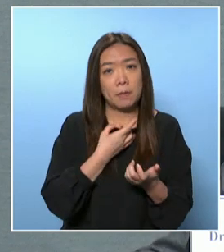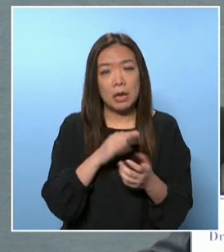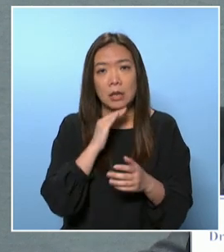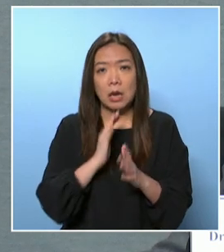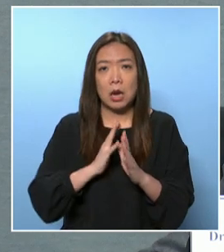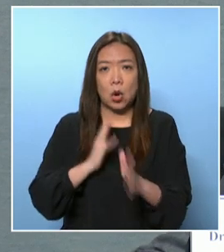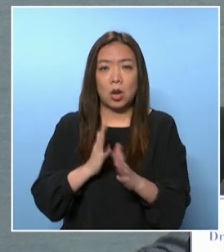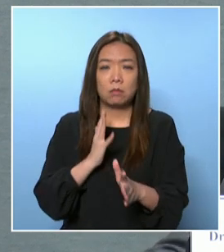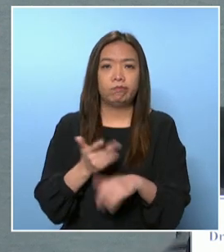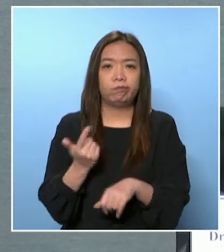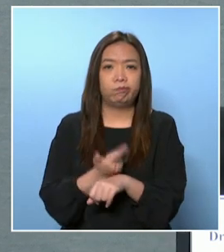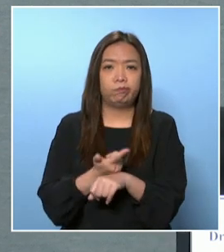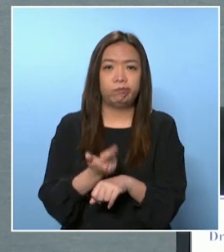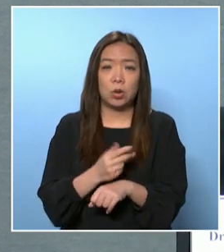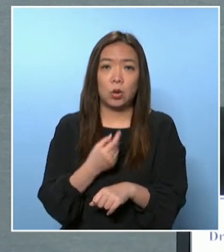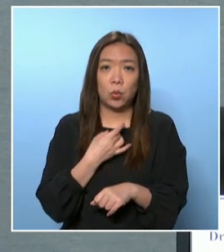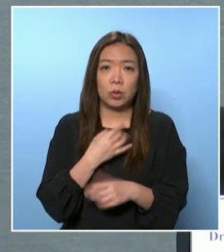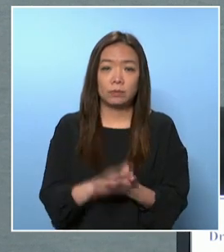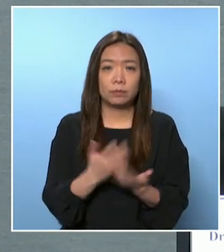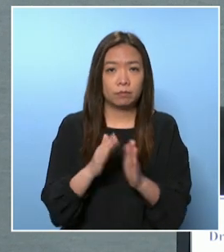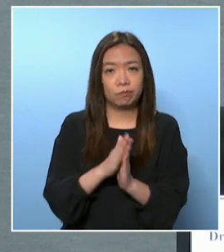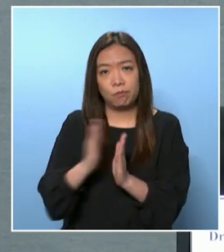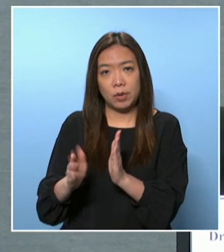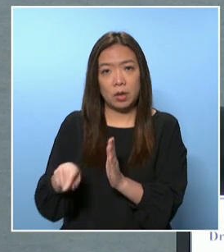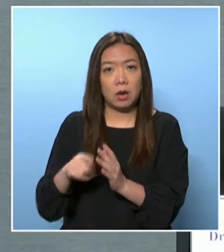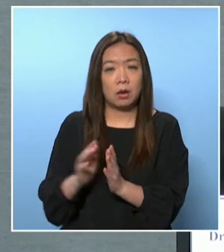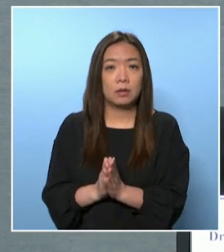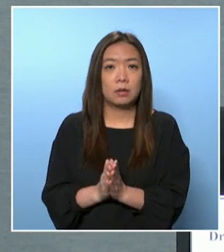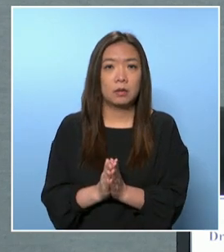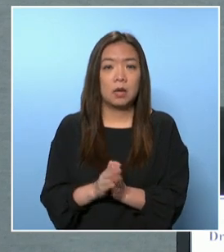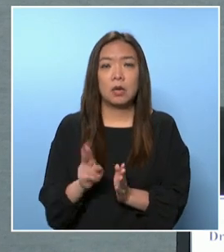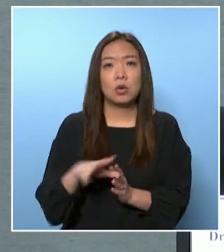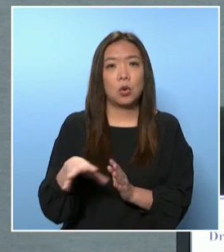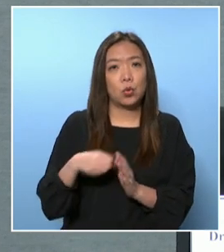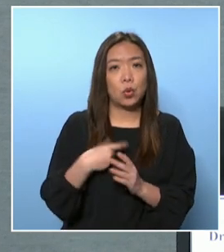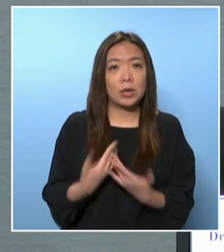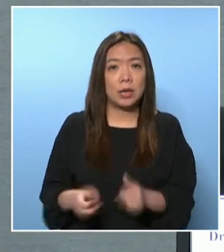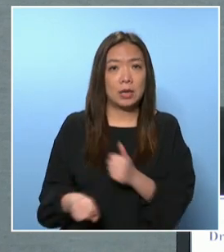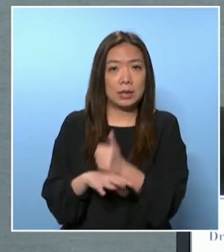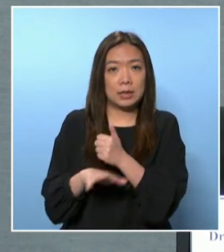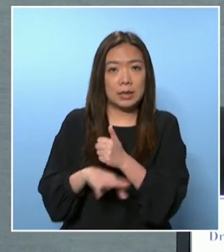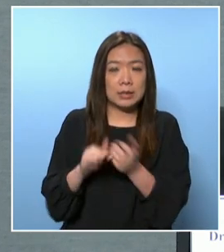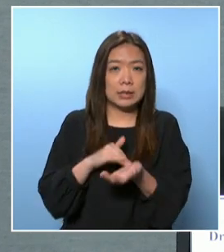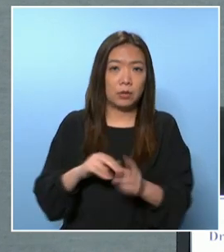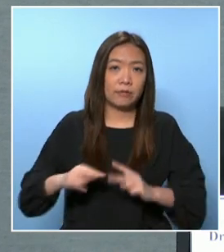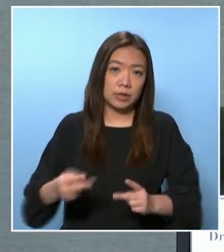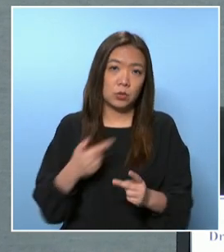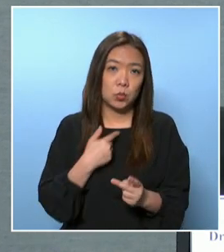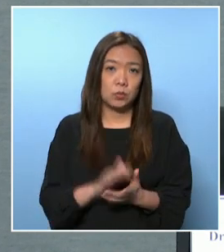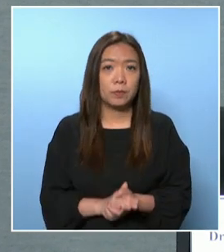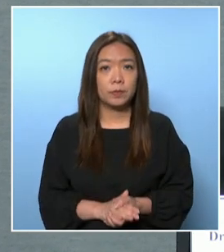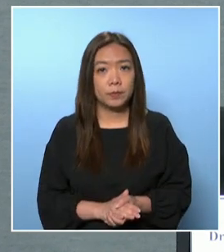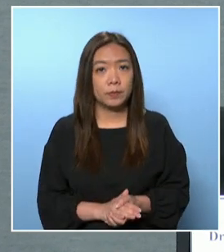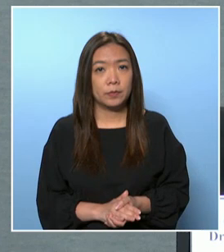quota will not be going to waste. And for the downstream, we will be fully